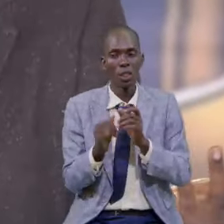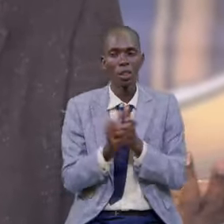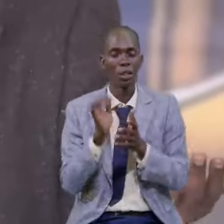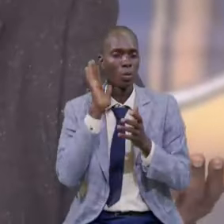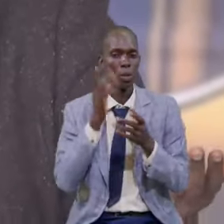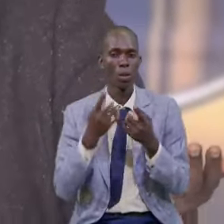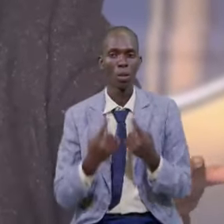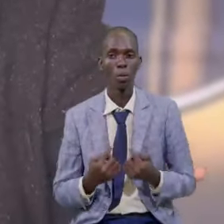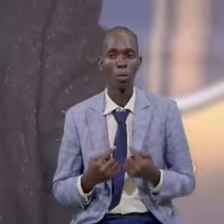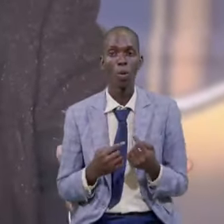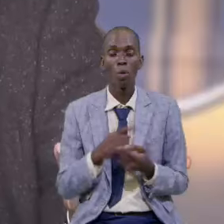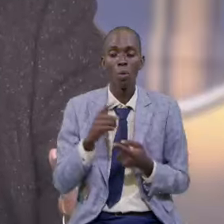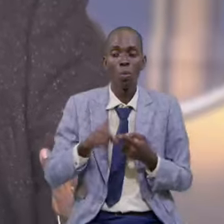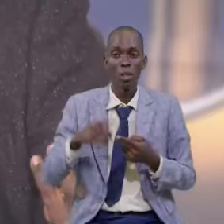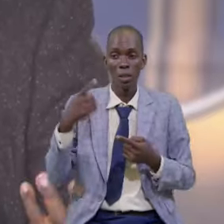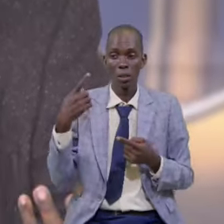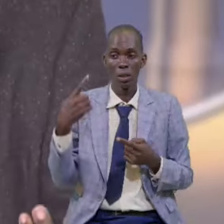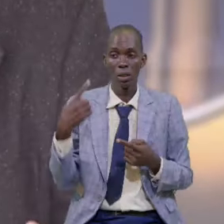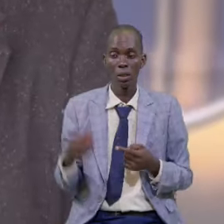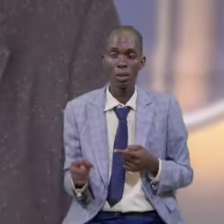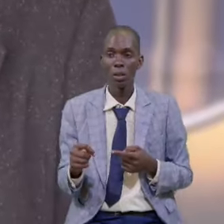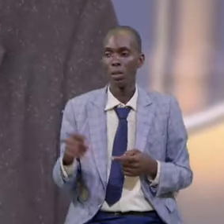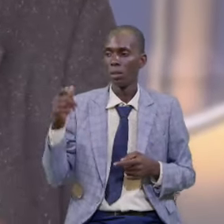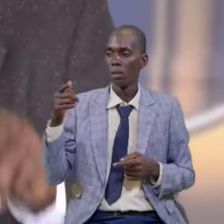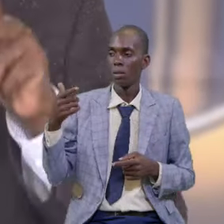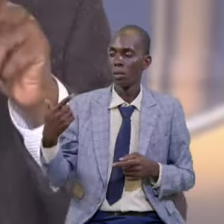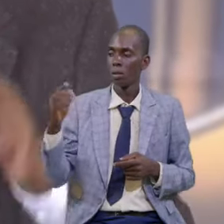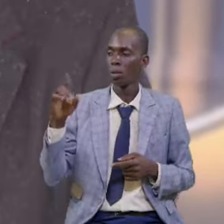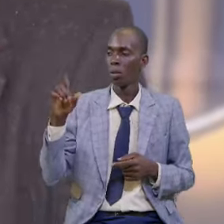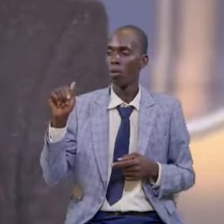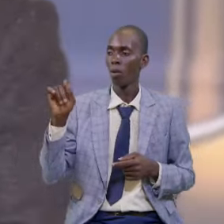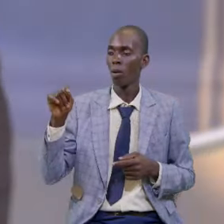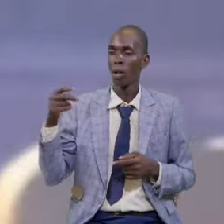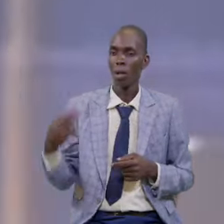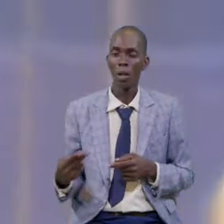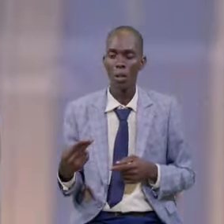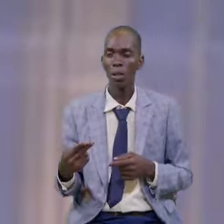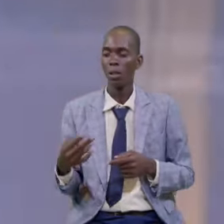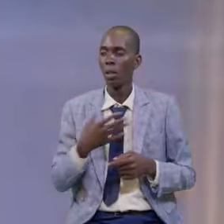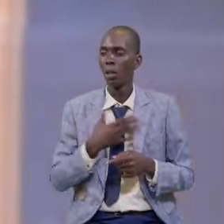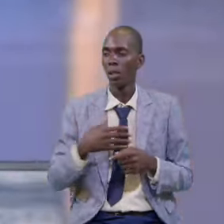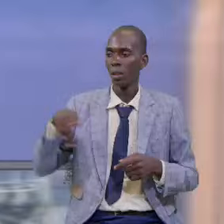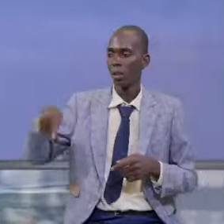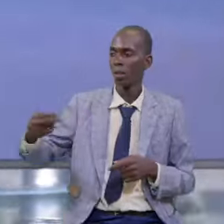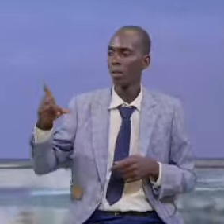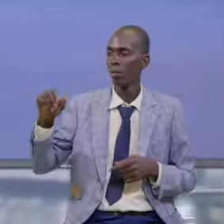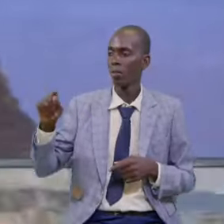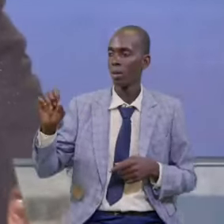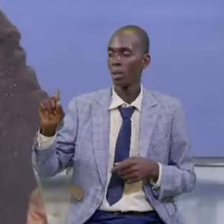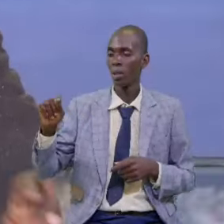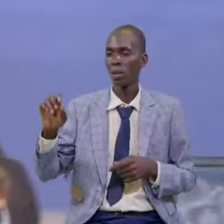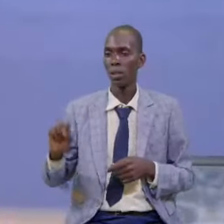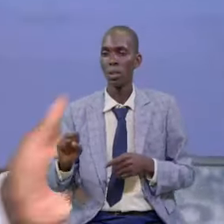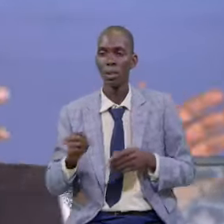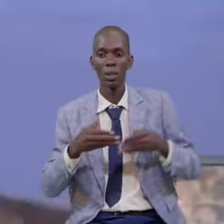Goliath become the leader of both the Philistines and the Israelites, the Lord will change. Or when David will become